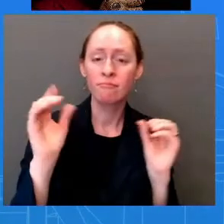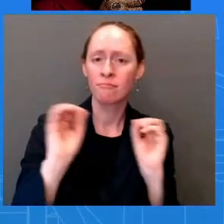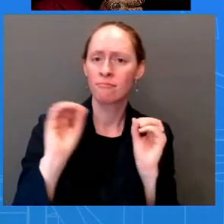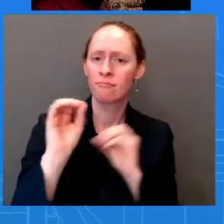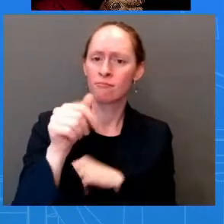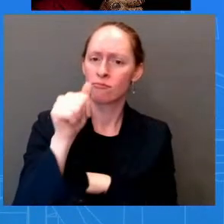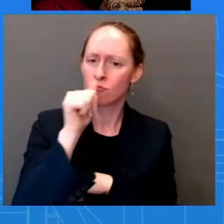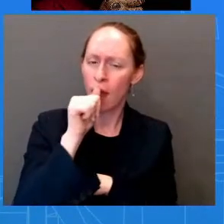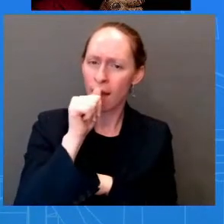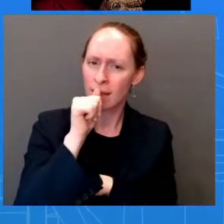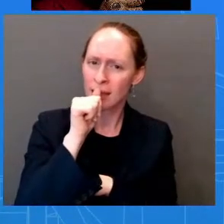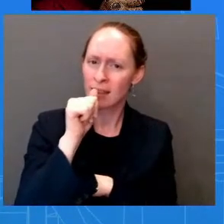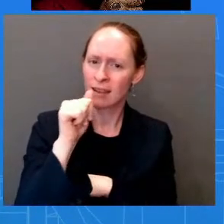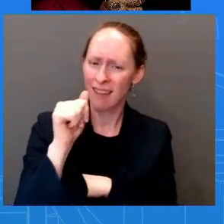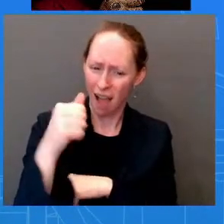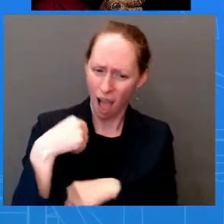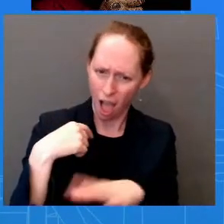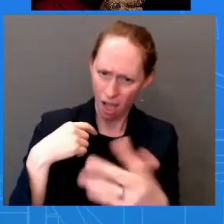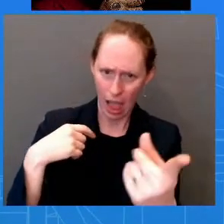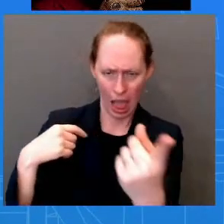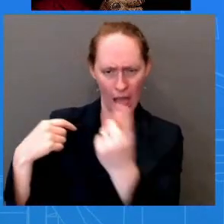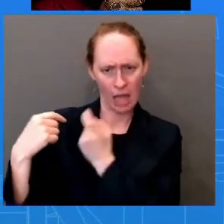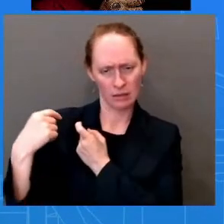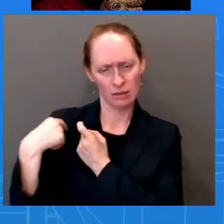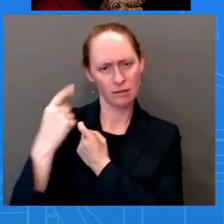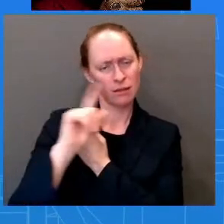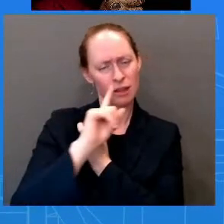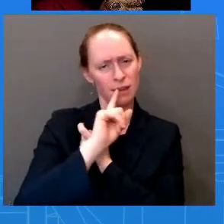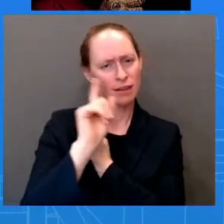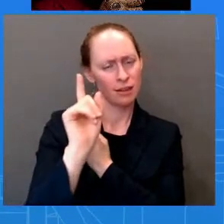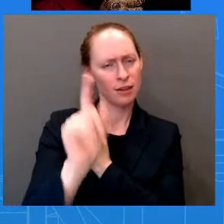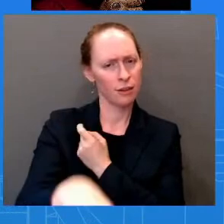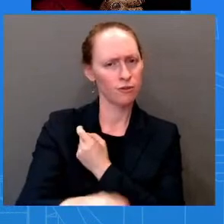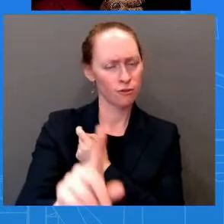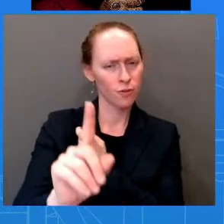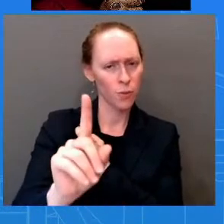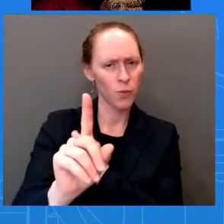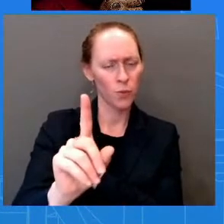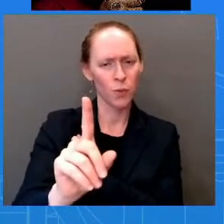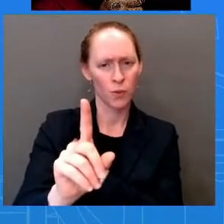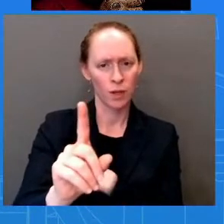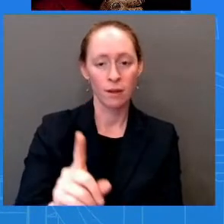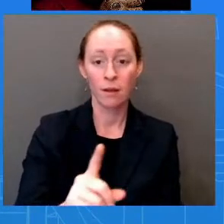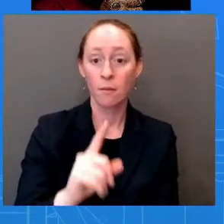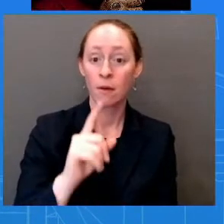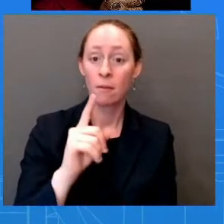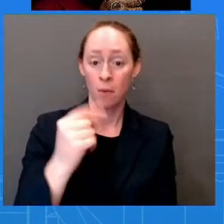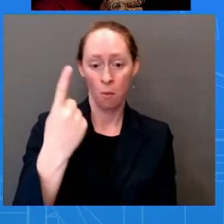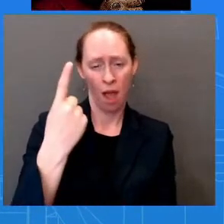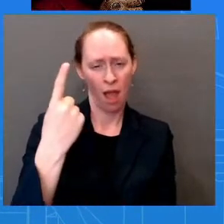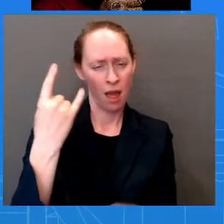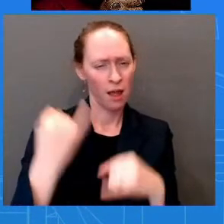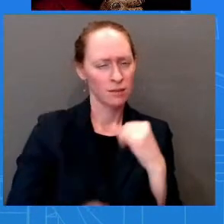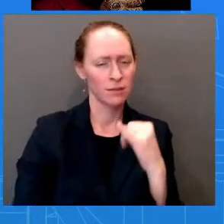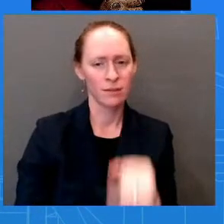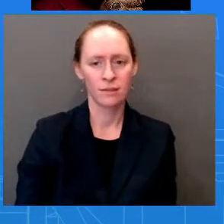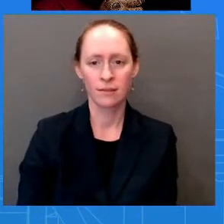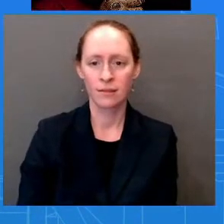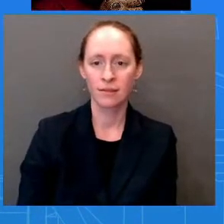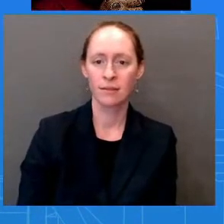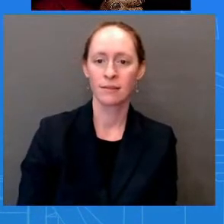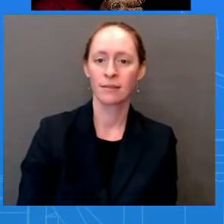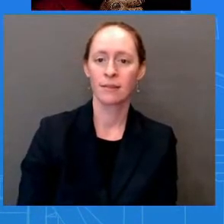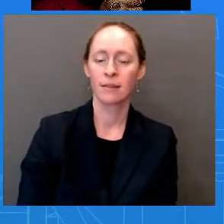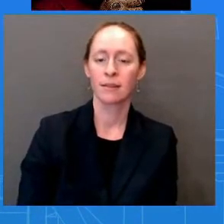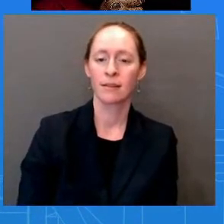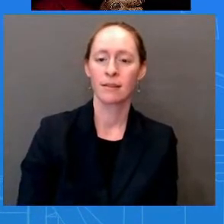house? lay this out for you, and then I'm happy to take one follow-up, and then we're going to go. The couple asked that their wedding events be closed to the media, and